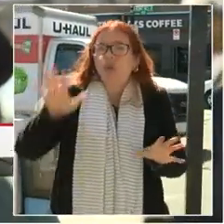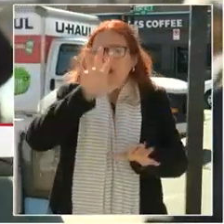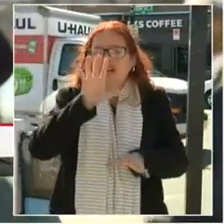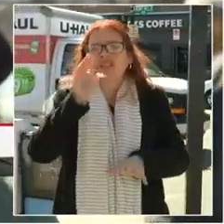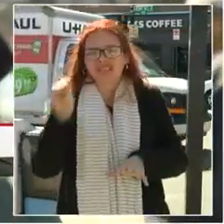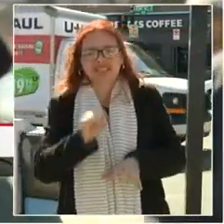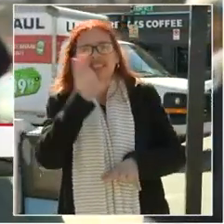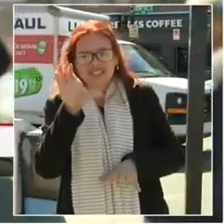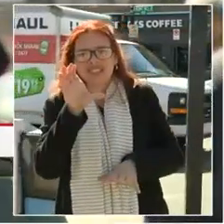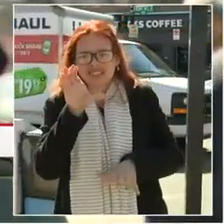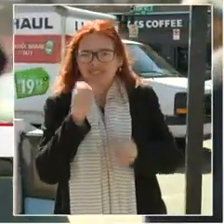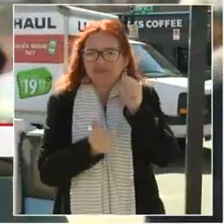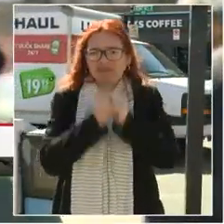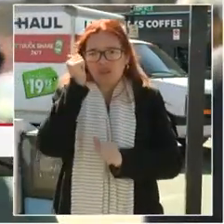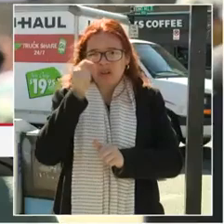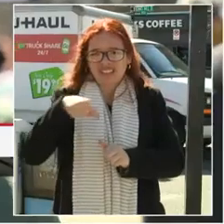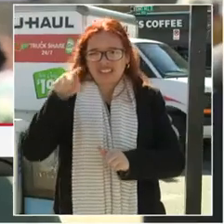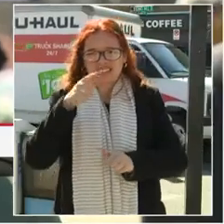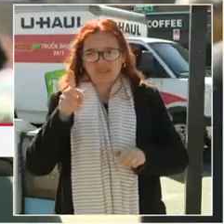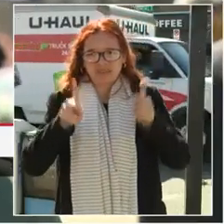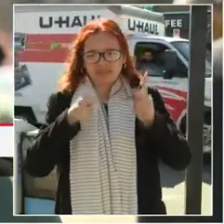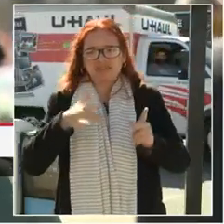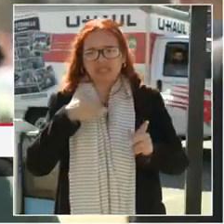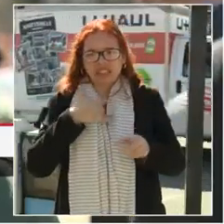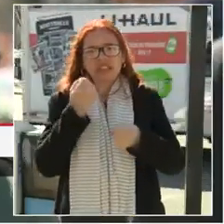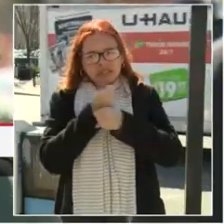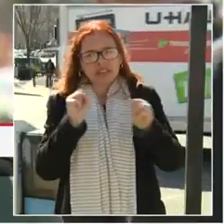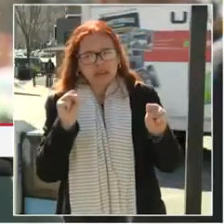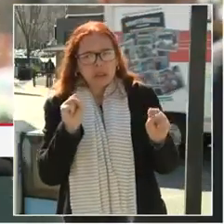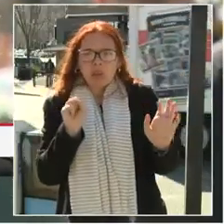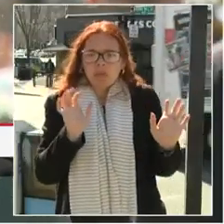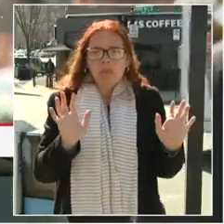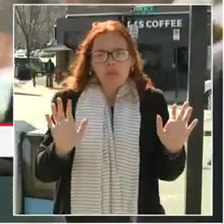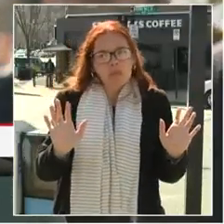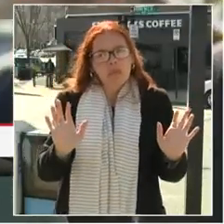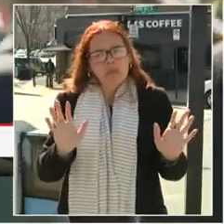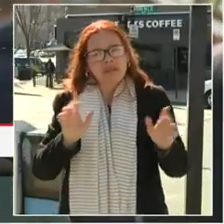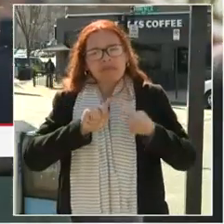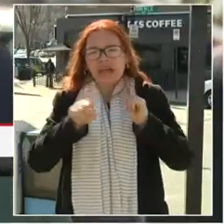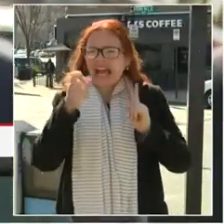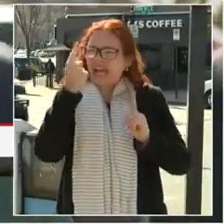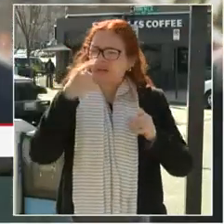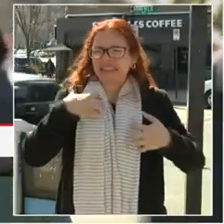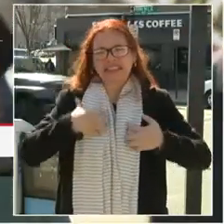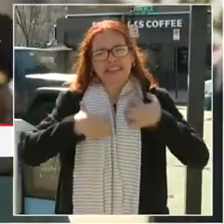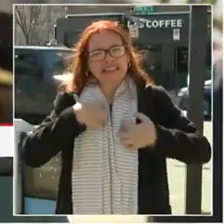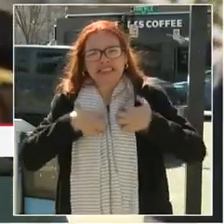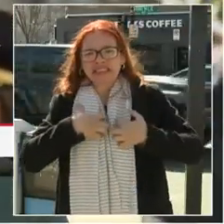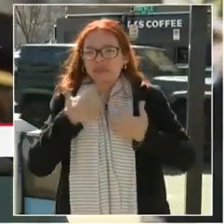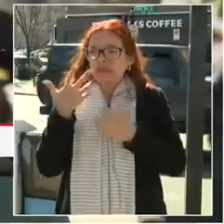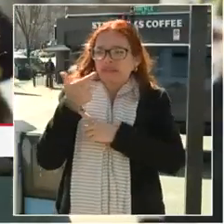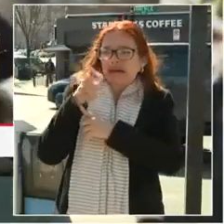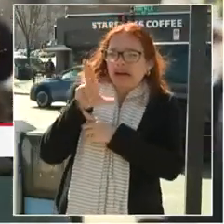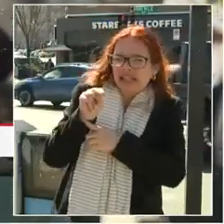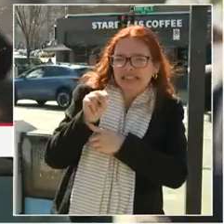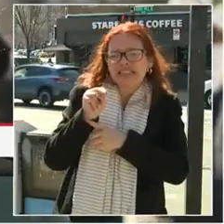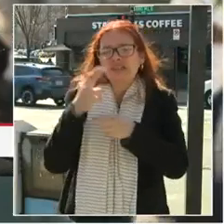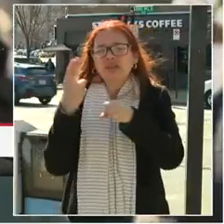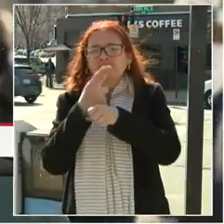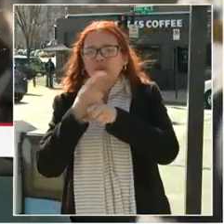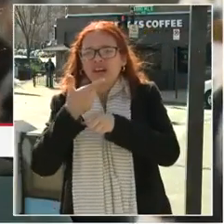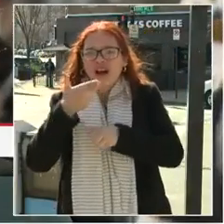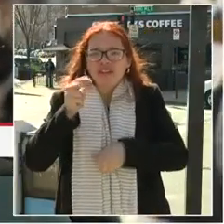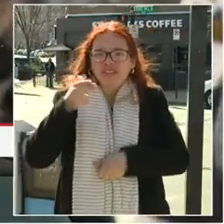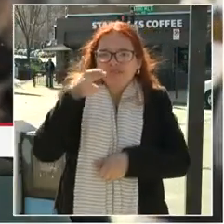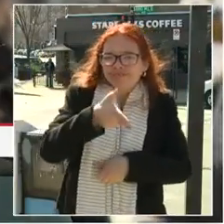feel very safe all over Washington, D.C., but I am troubled by the number of guns, the use of guns,